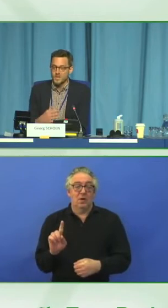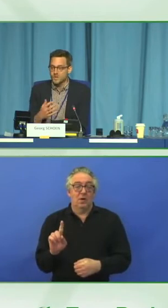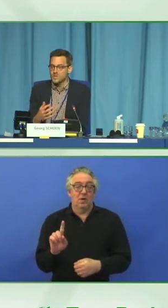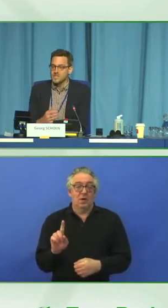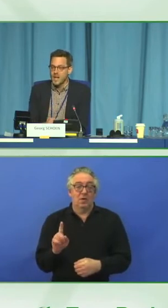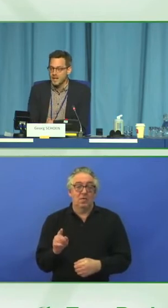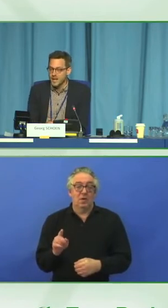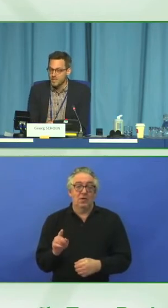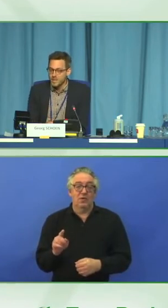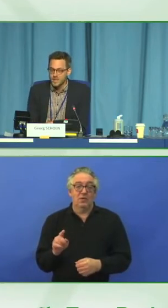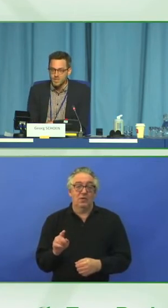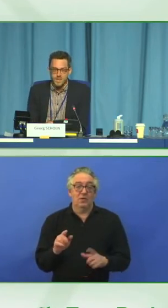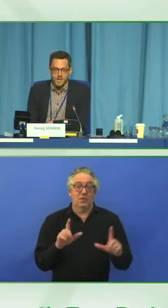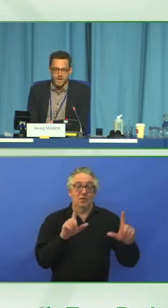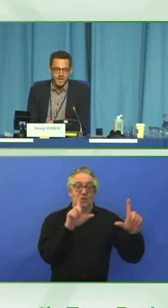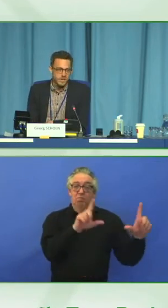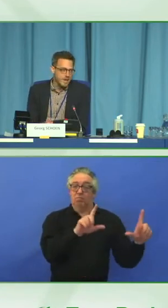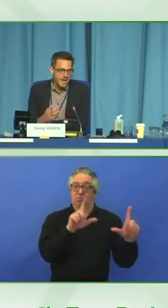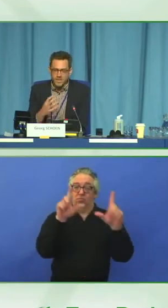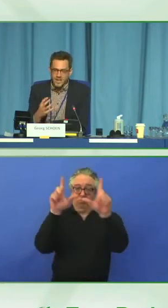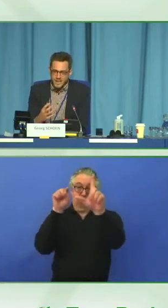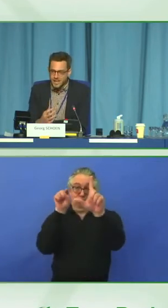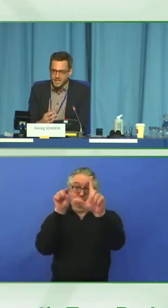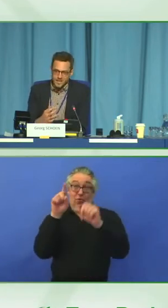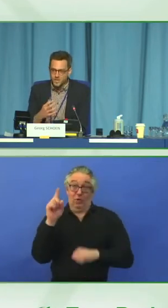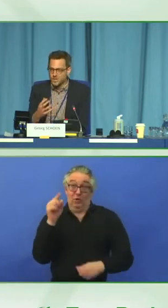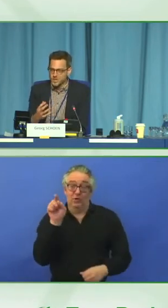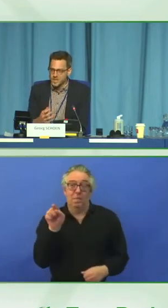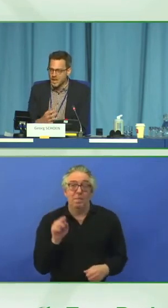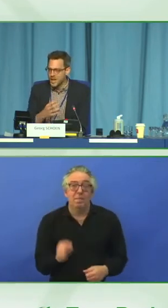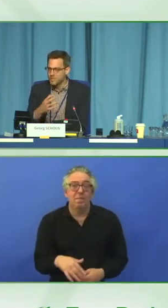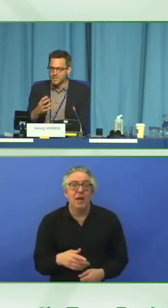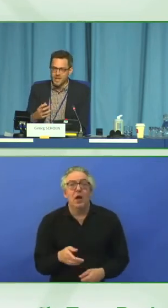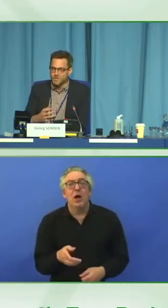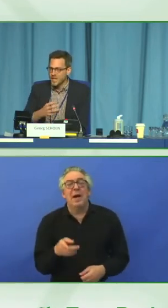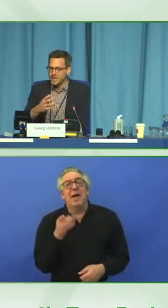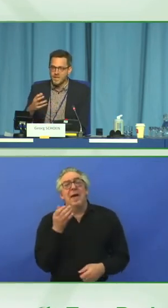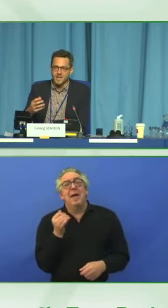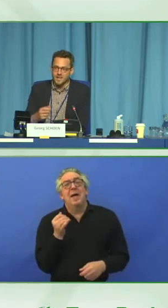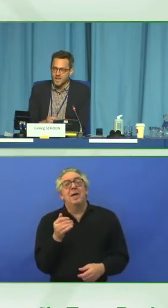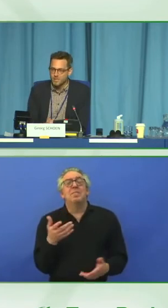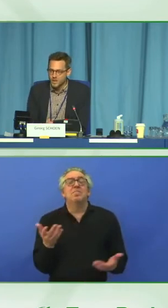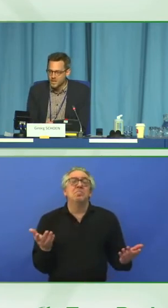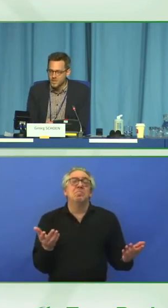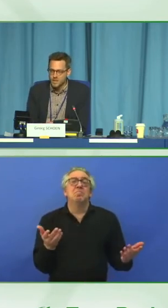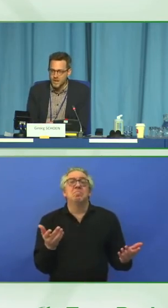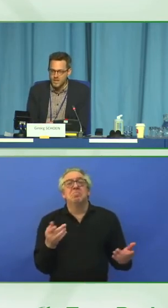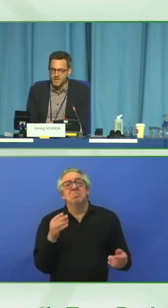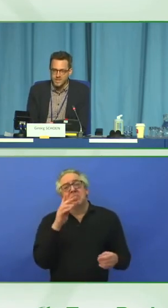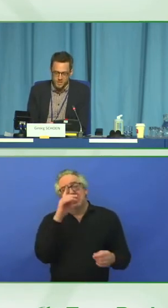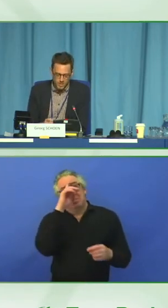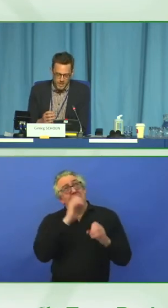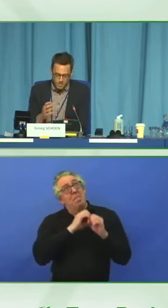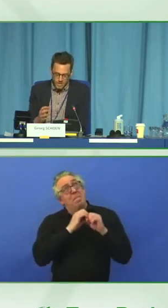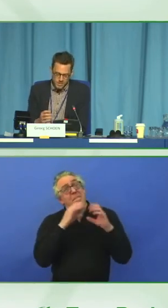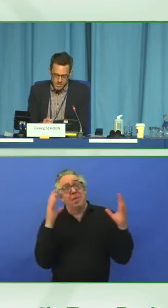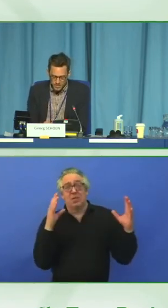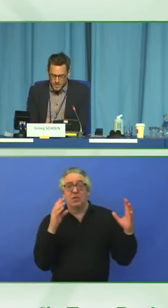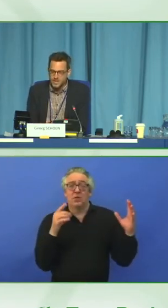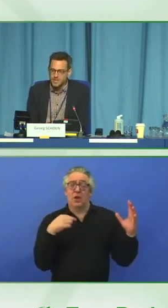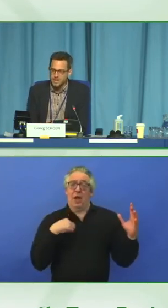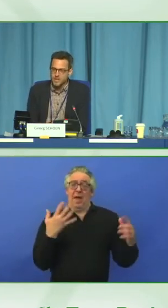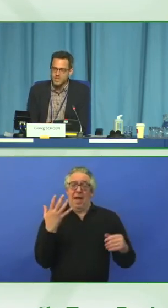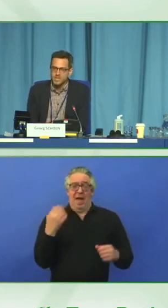entrepreneur, and you want to start up and have an idea, and you want to start up, develop the idea, and bring it to the market to create